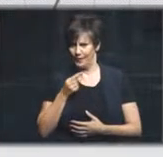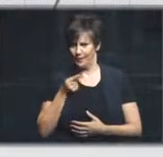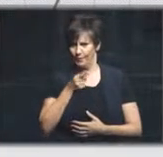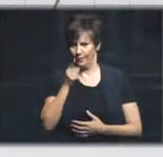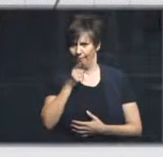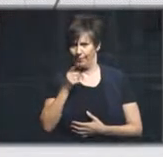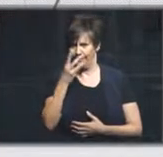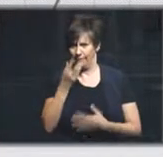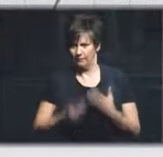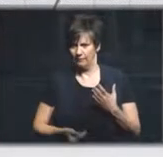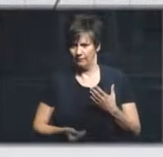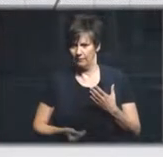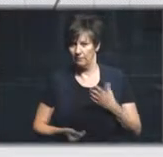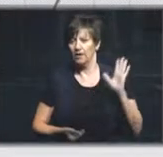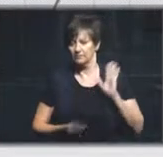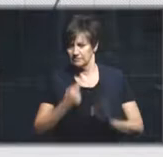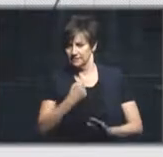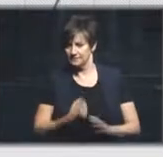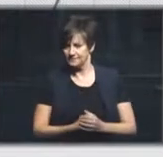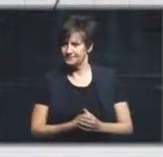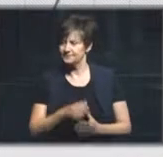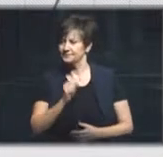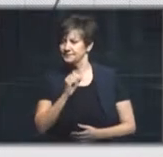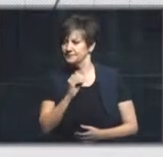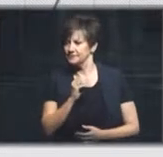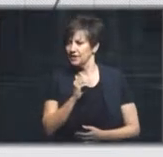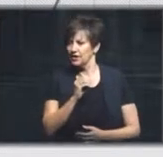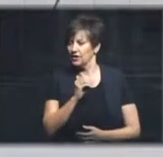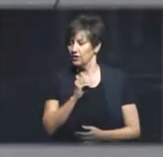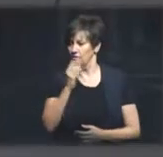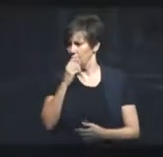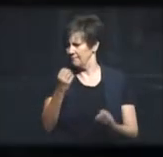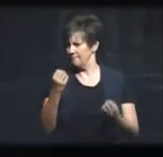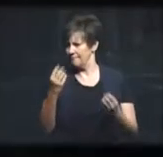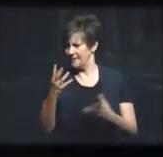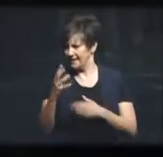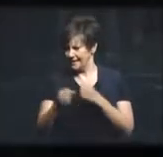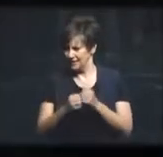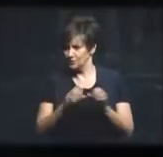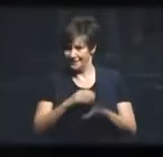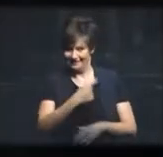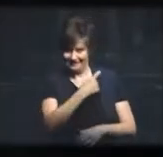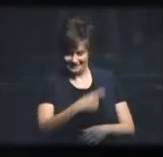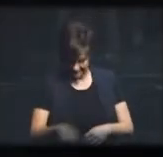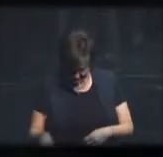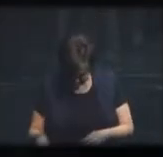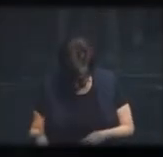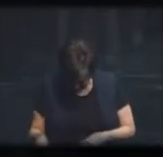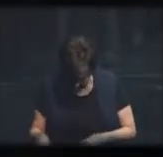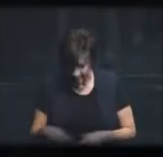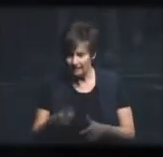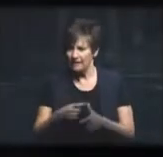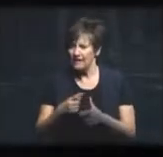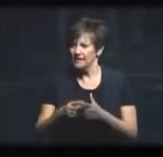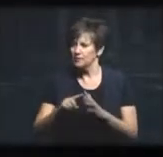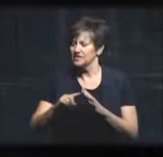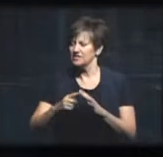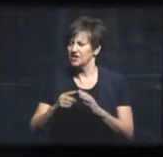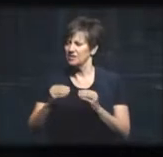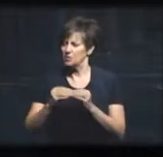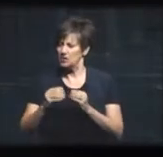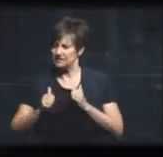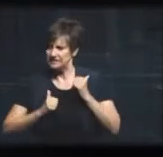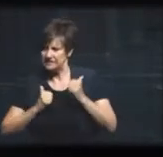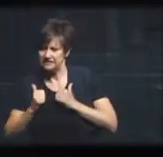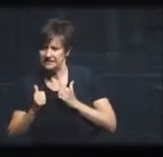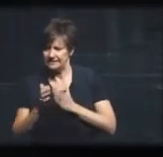Shoot. Oh, there it is. So for years, this is what we did. And then we started getting a little bit more aggressive. And you can